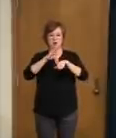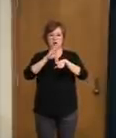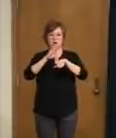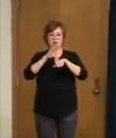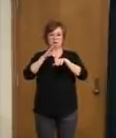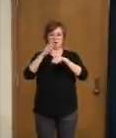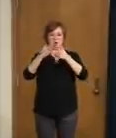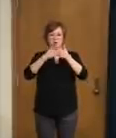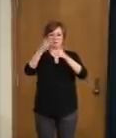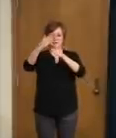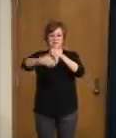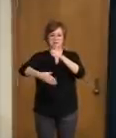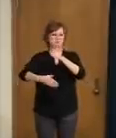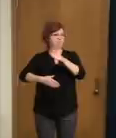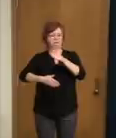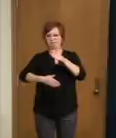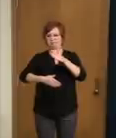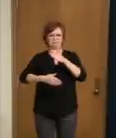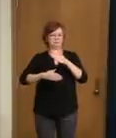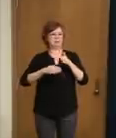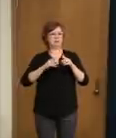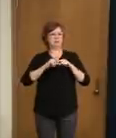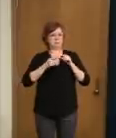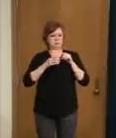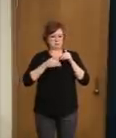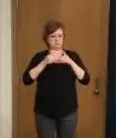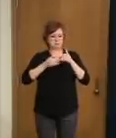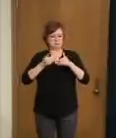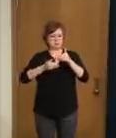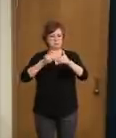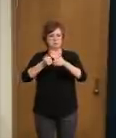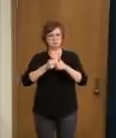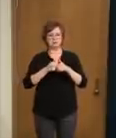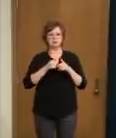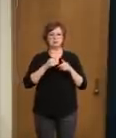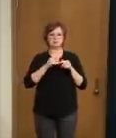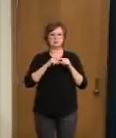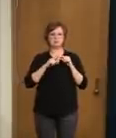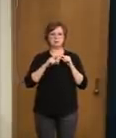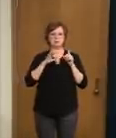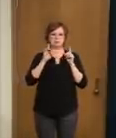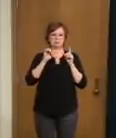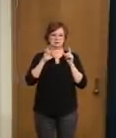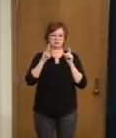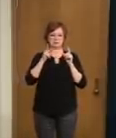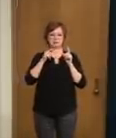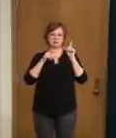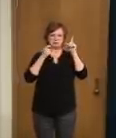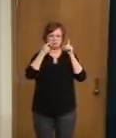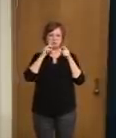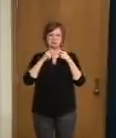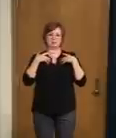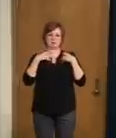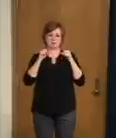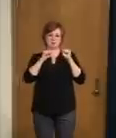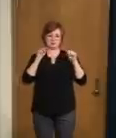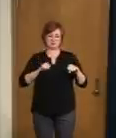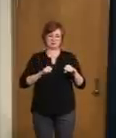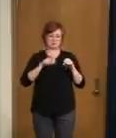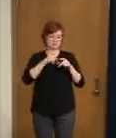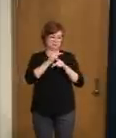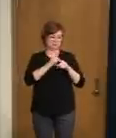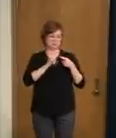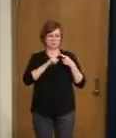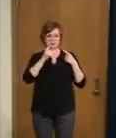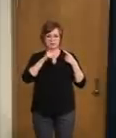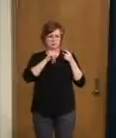most fragile point during the pandemic. And our continued success in supporting both our offensive strategy, contact tracing,